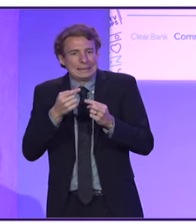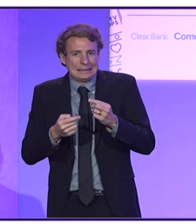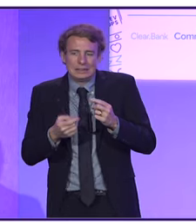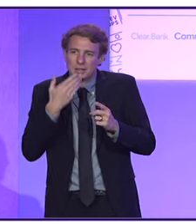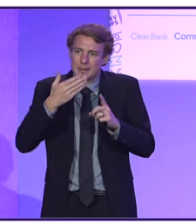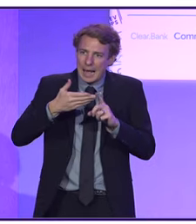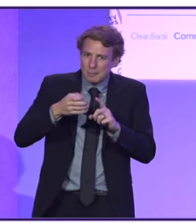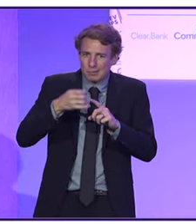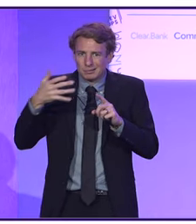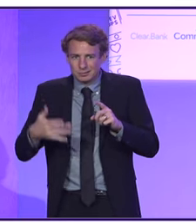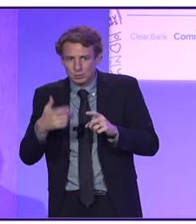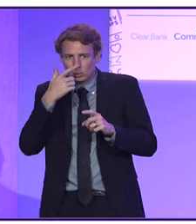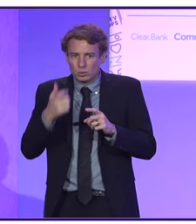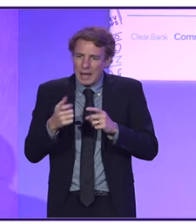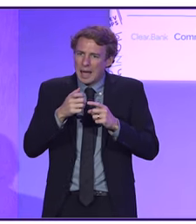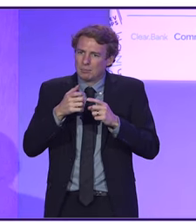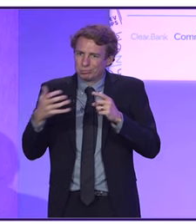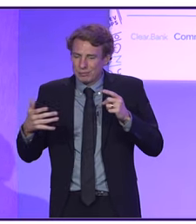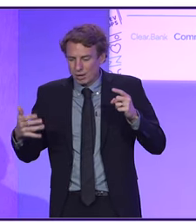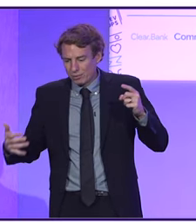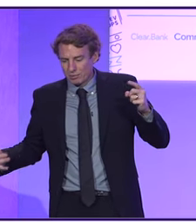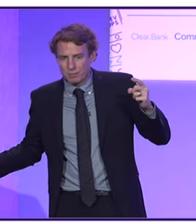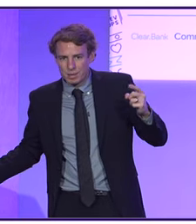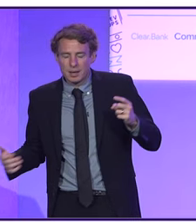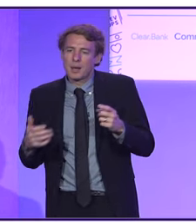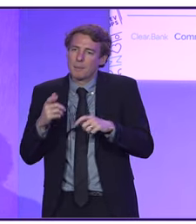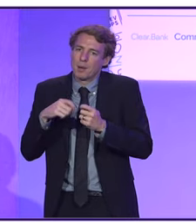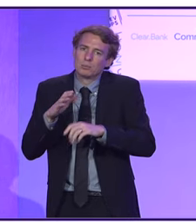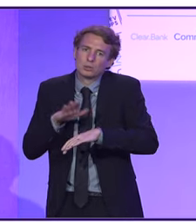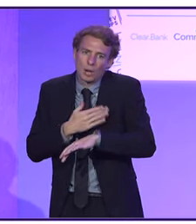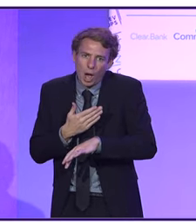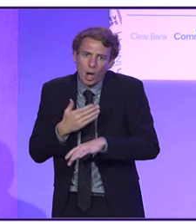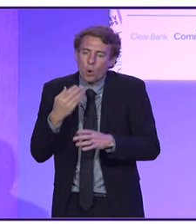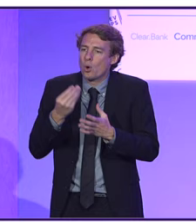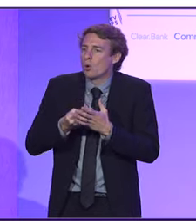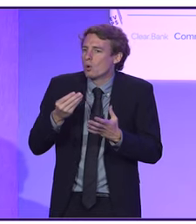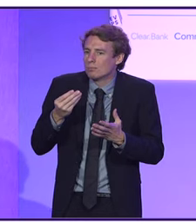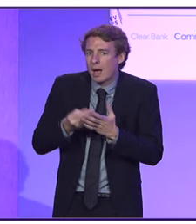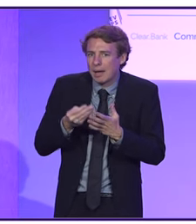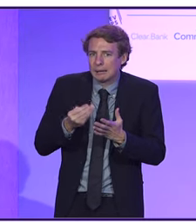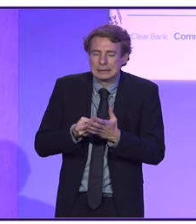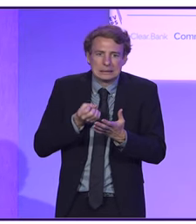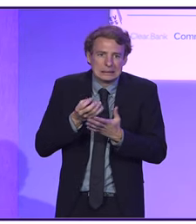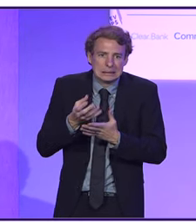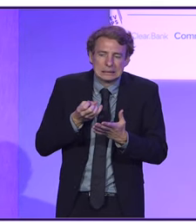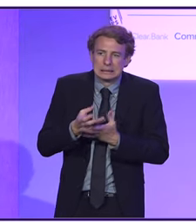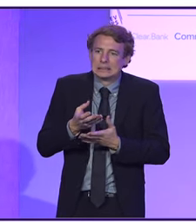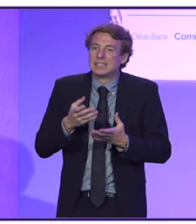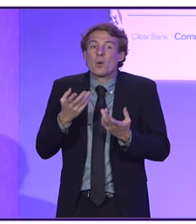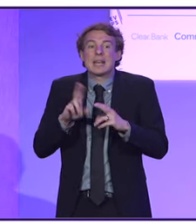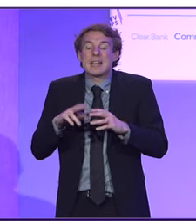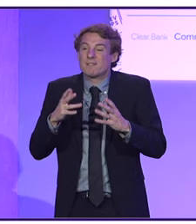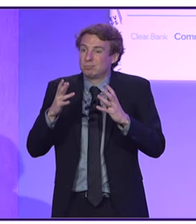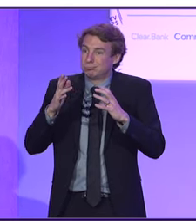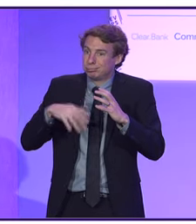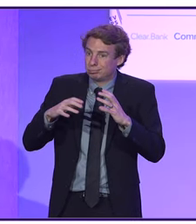that data can be queried. That tends to slow things down, that tends to cost you money, that tends to cause outages to last longer. So just beware high